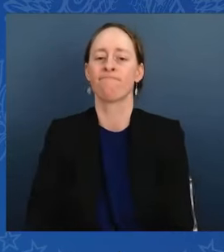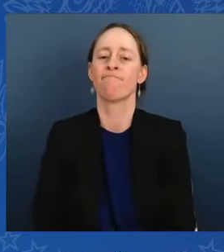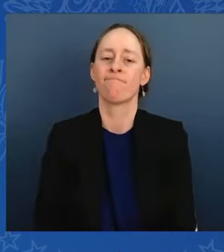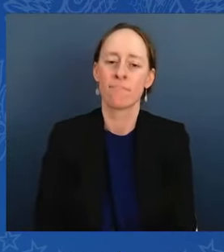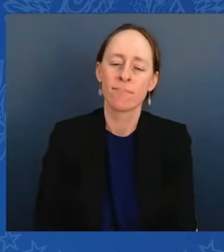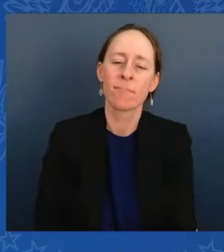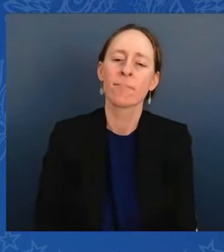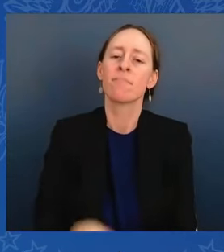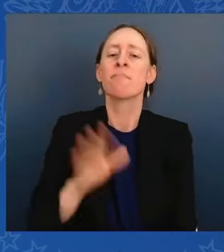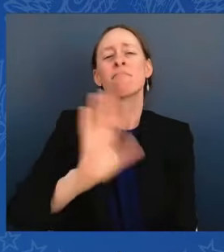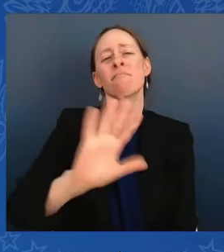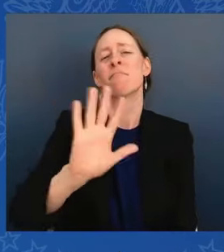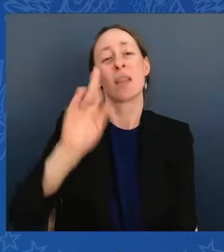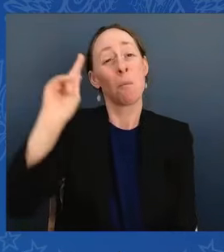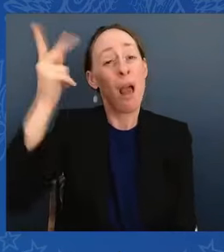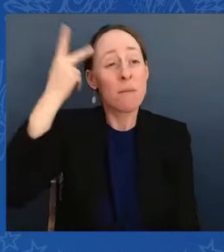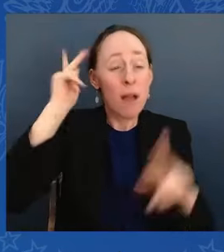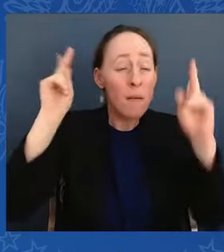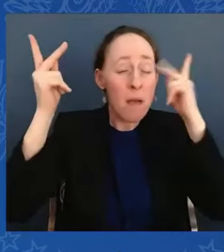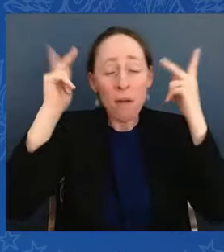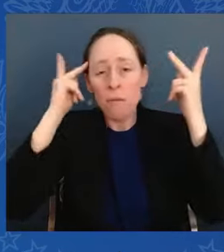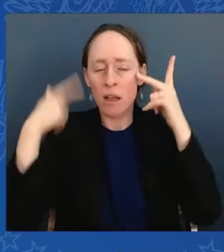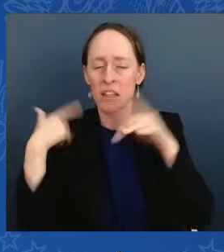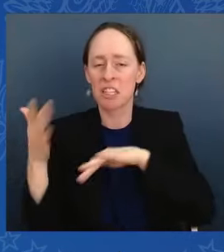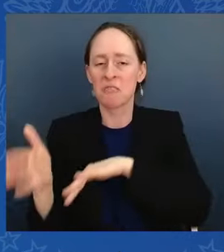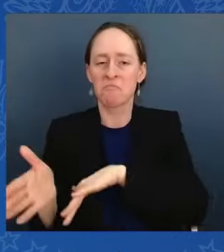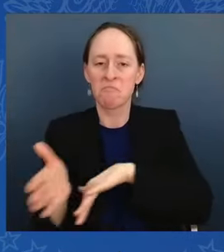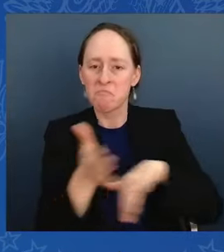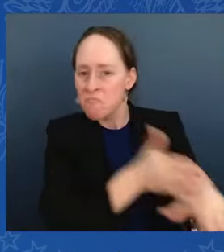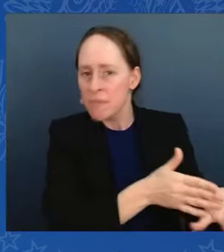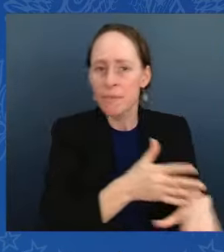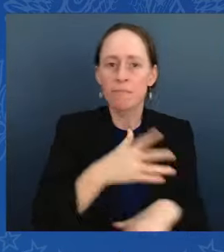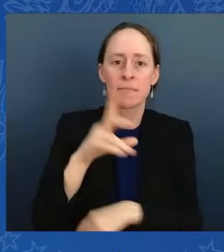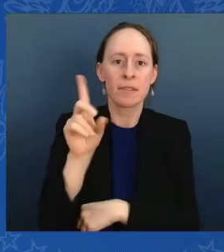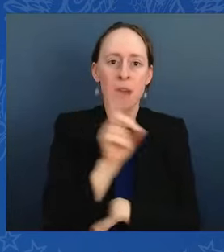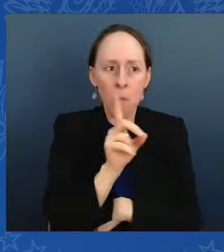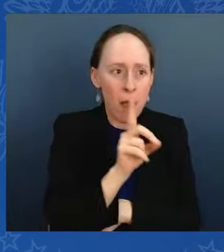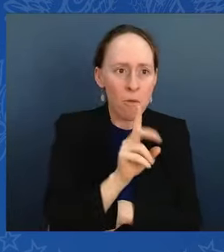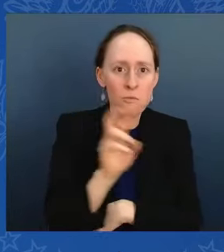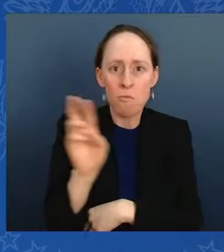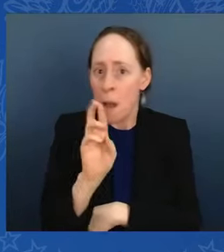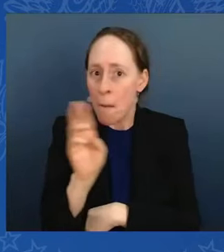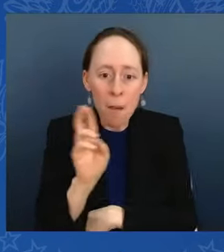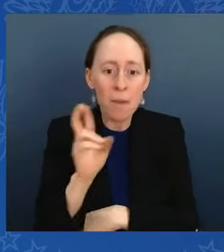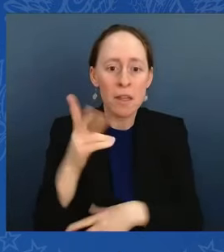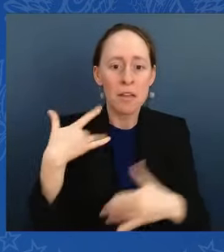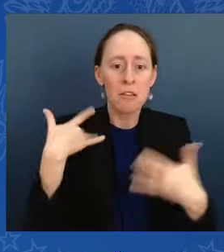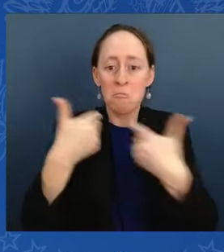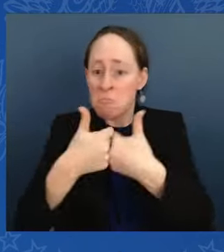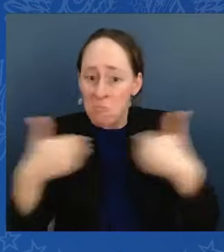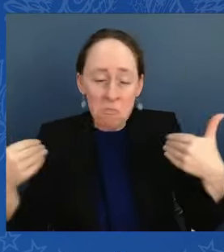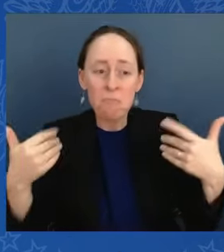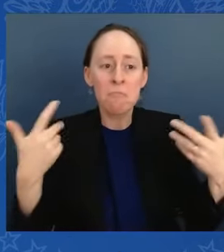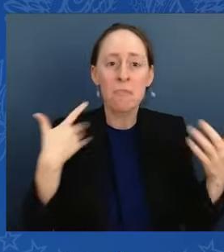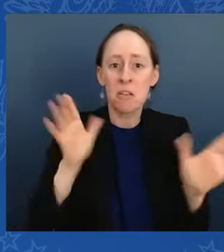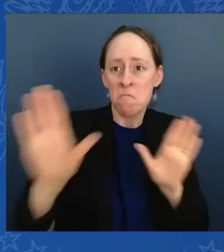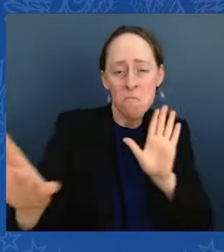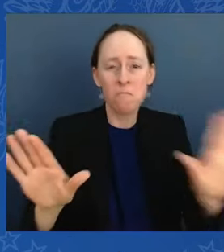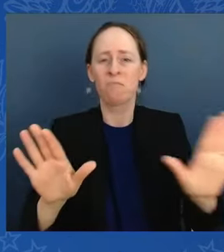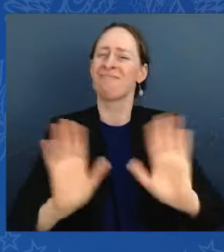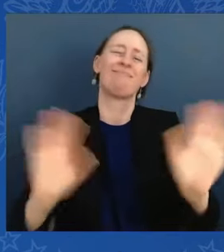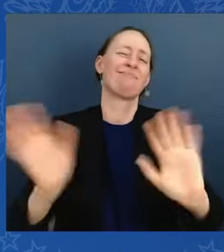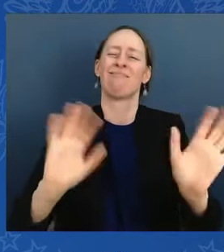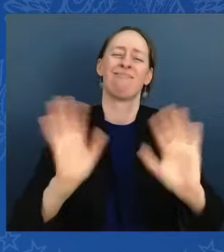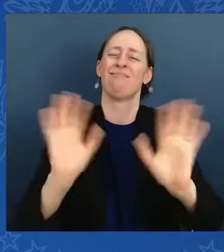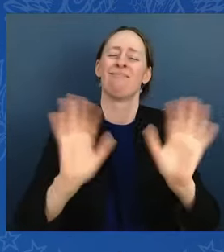here. It's what we do to make sure we restore the economy. Only Americans are here. I've been committed